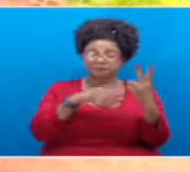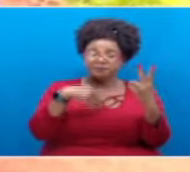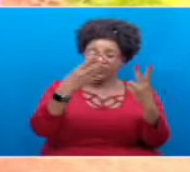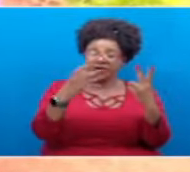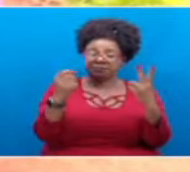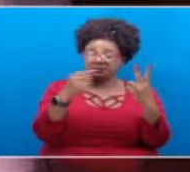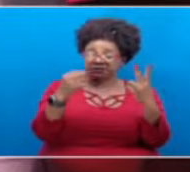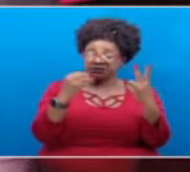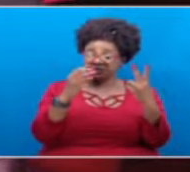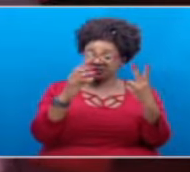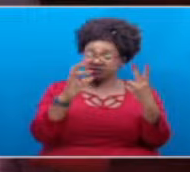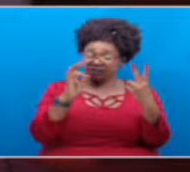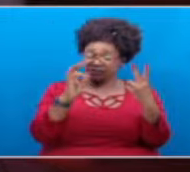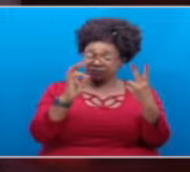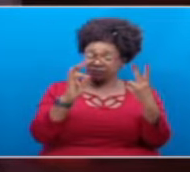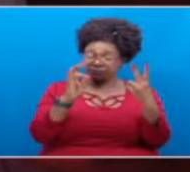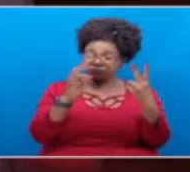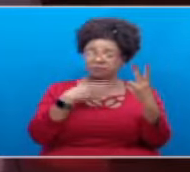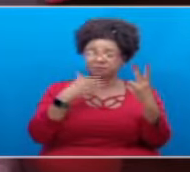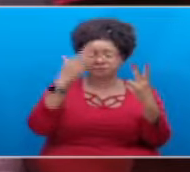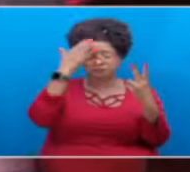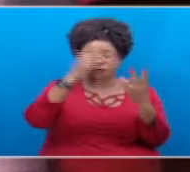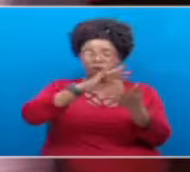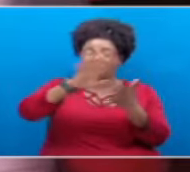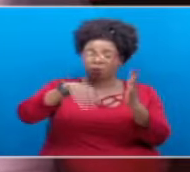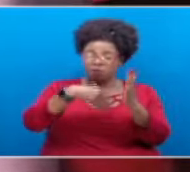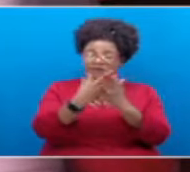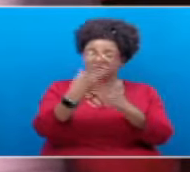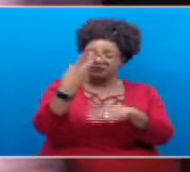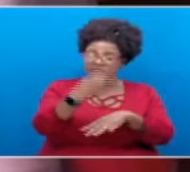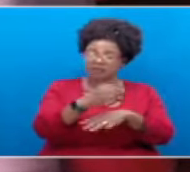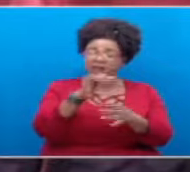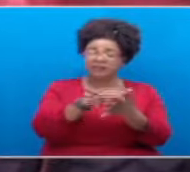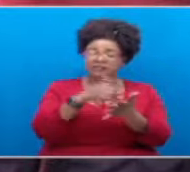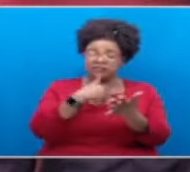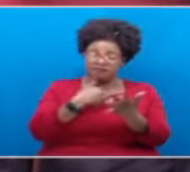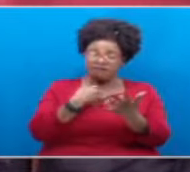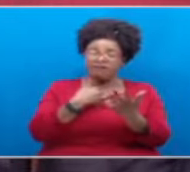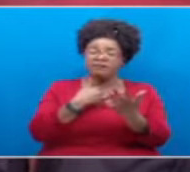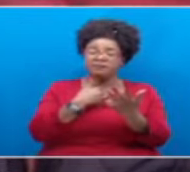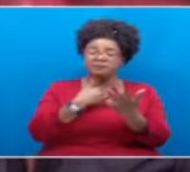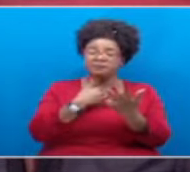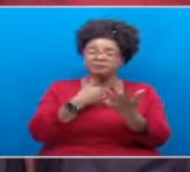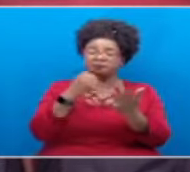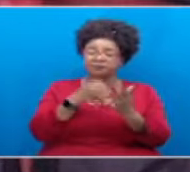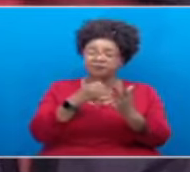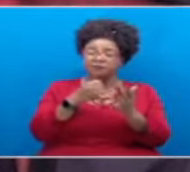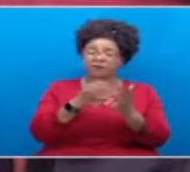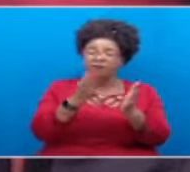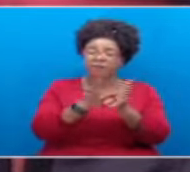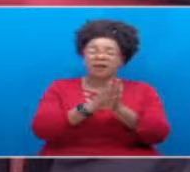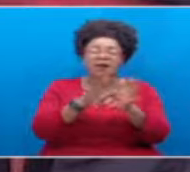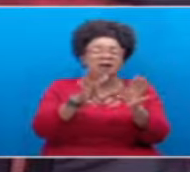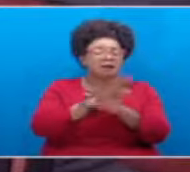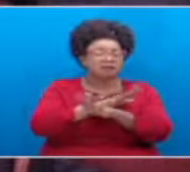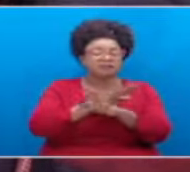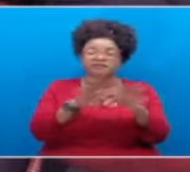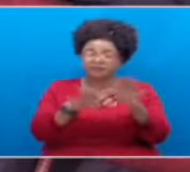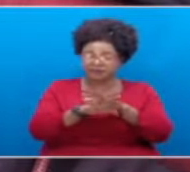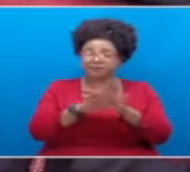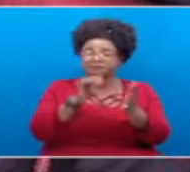months. We want to know all the vaccines that this child had received, plus the pentas, plus the polio, every vaccine that this